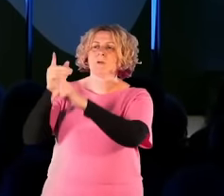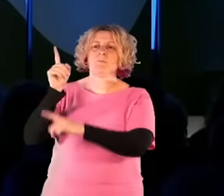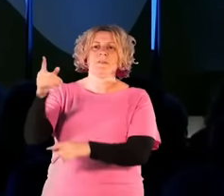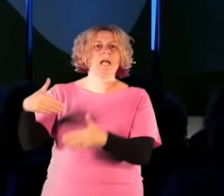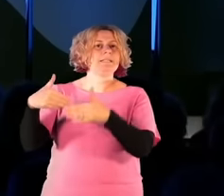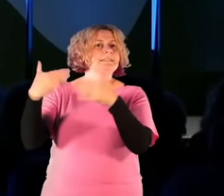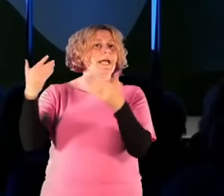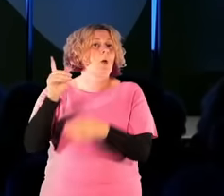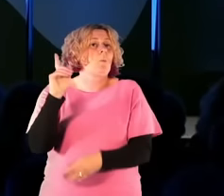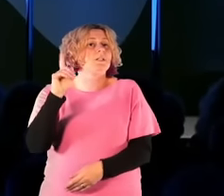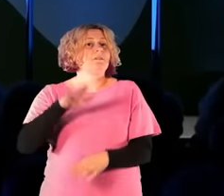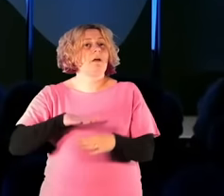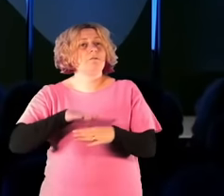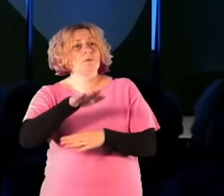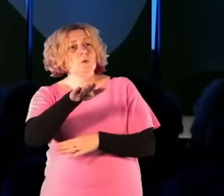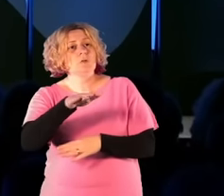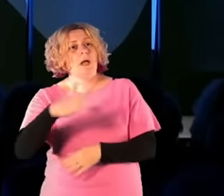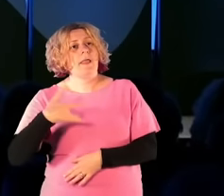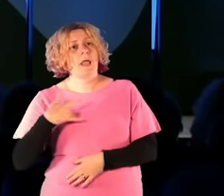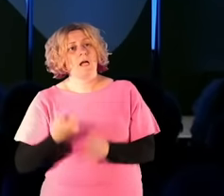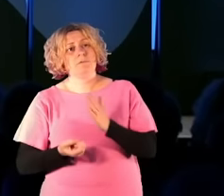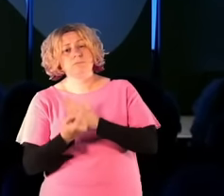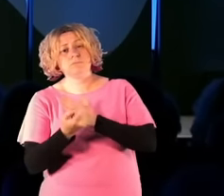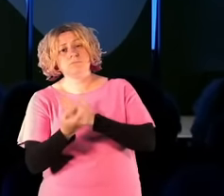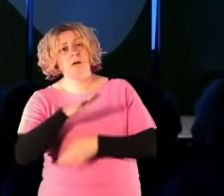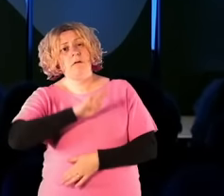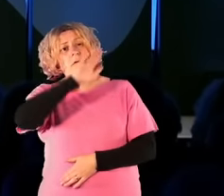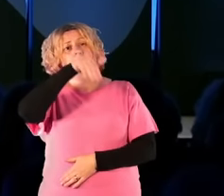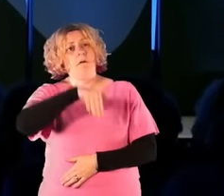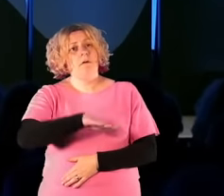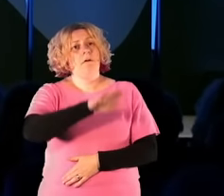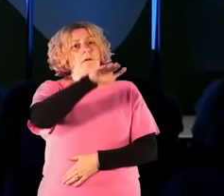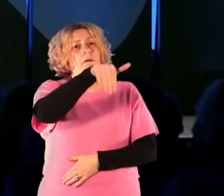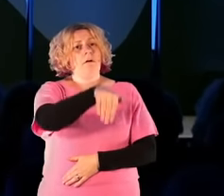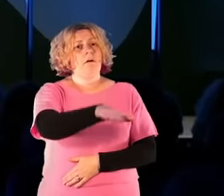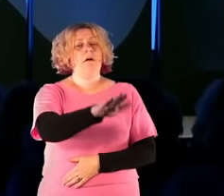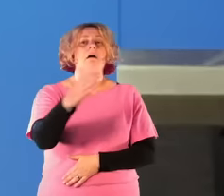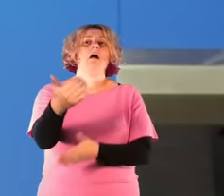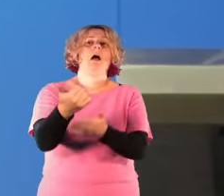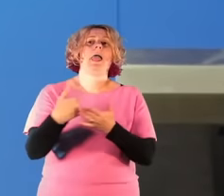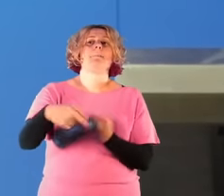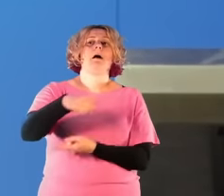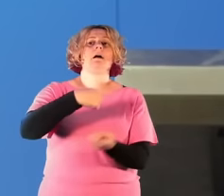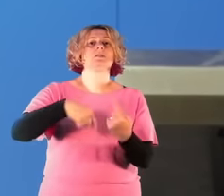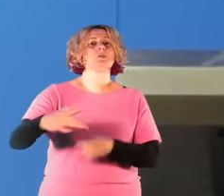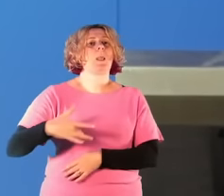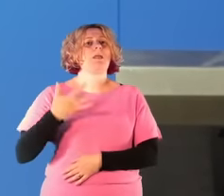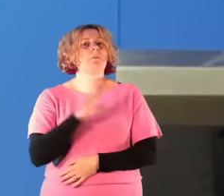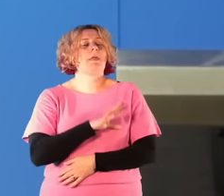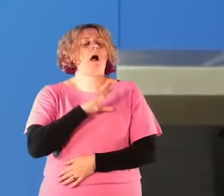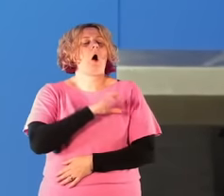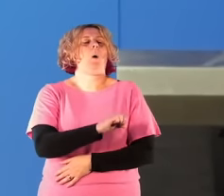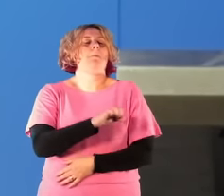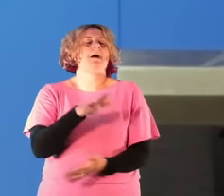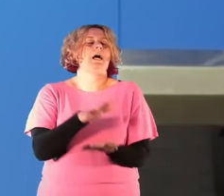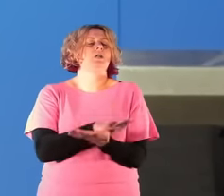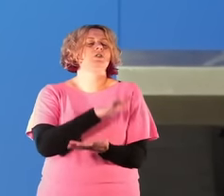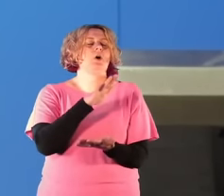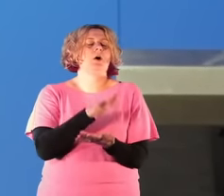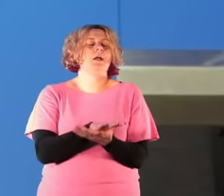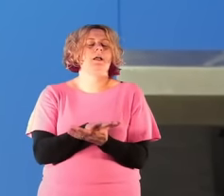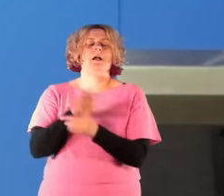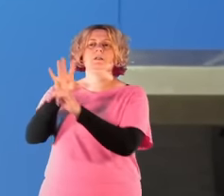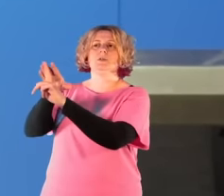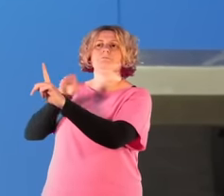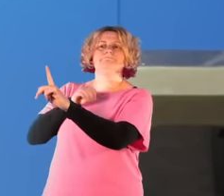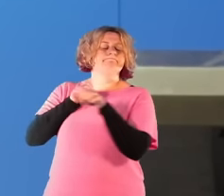the struggles. Help us to live with hope and with joy. Help us to reflect you to a world that longs